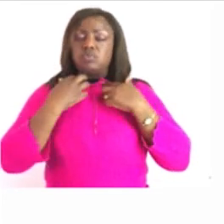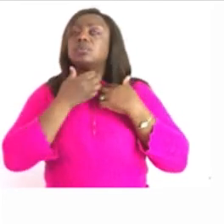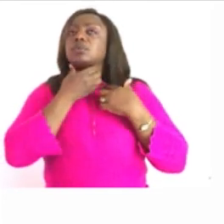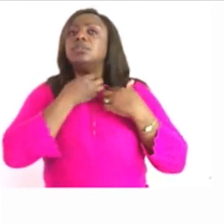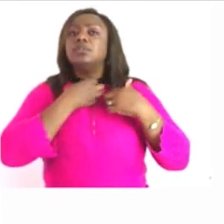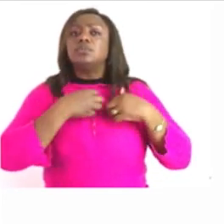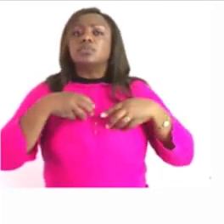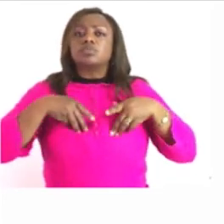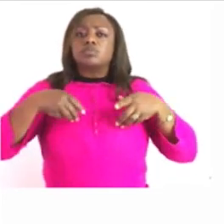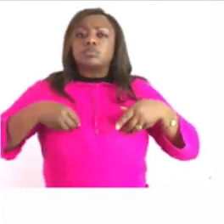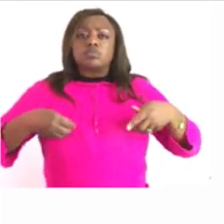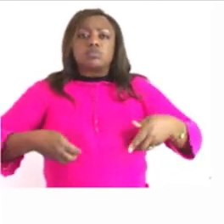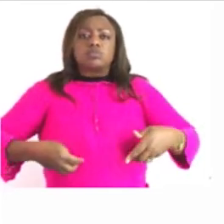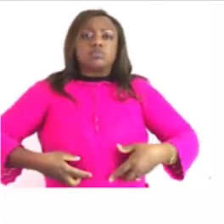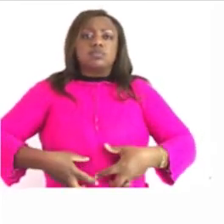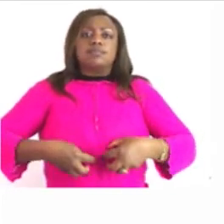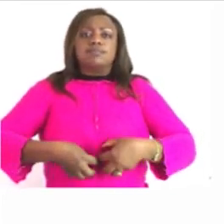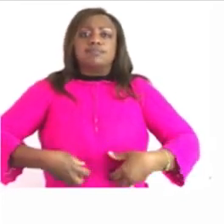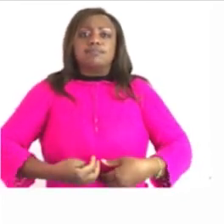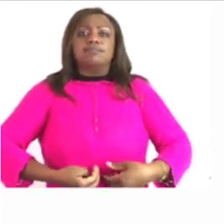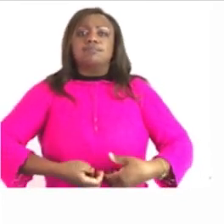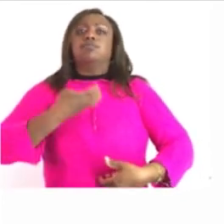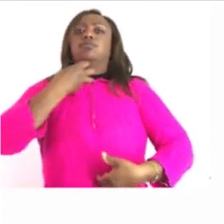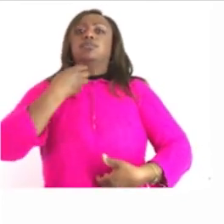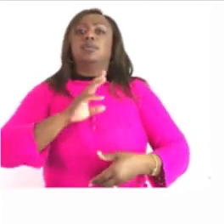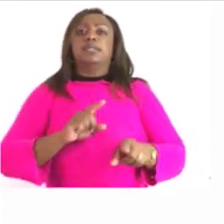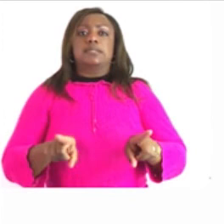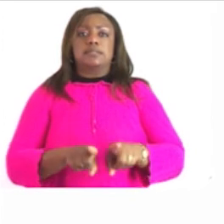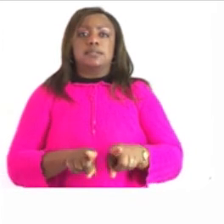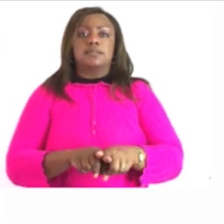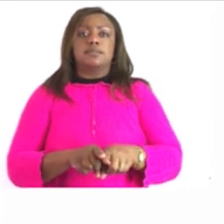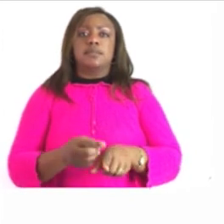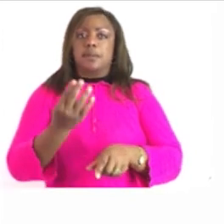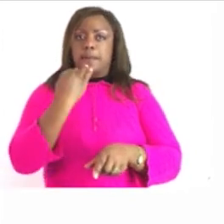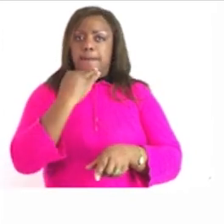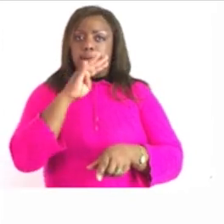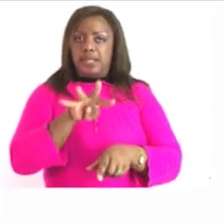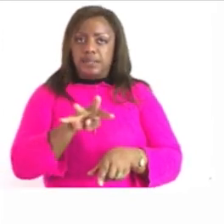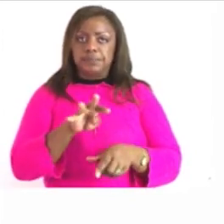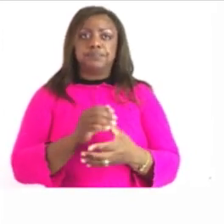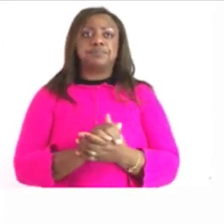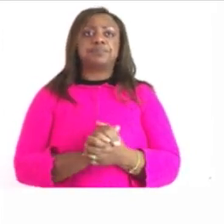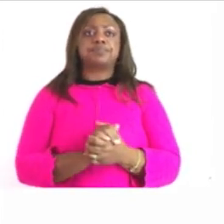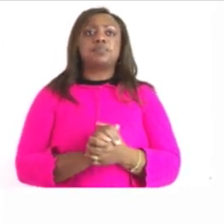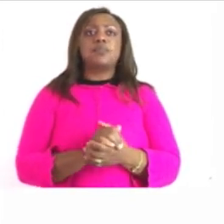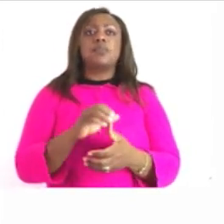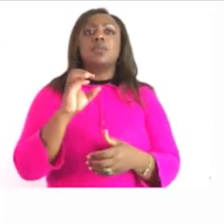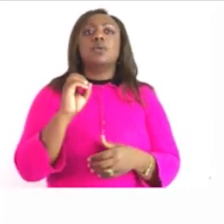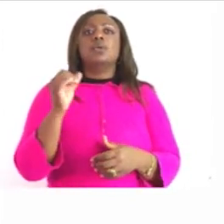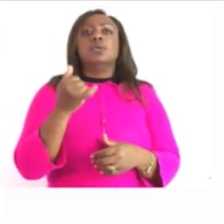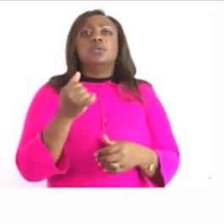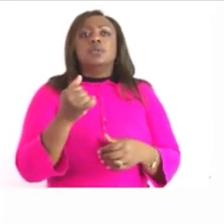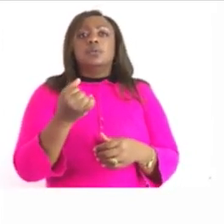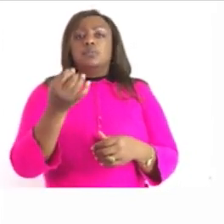then that's now inside the lungs, alveolus. And then now, oxygen and carbon